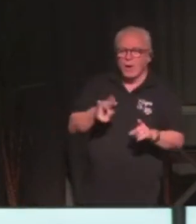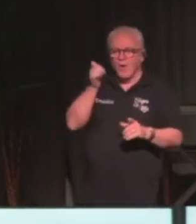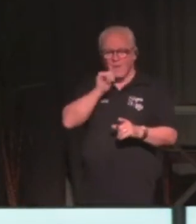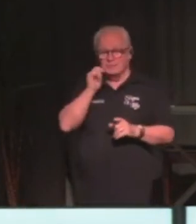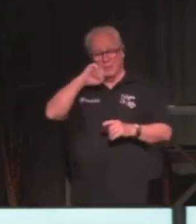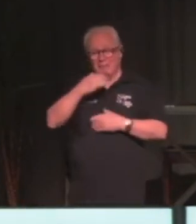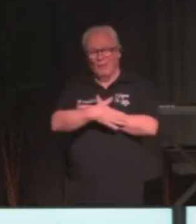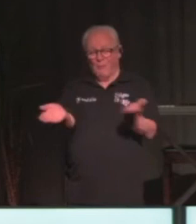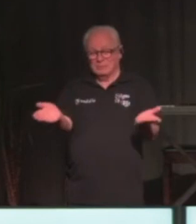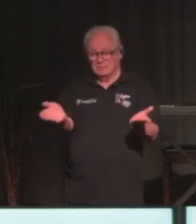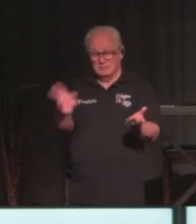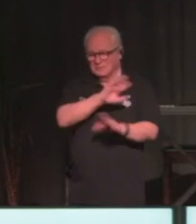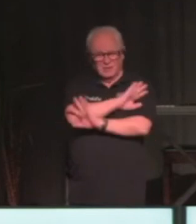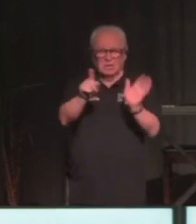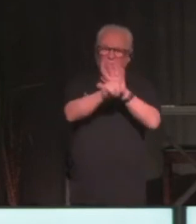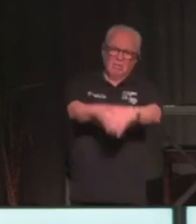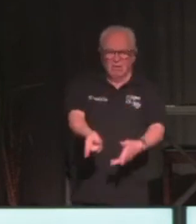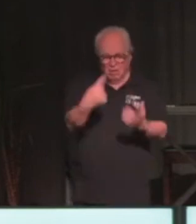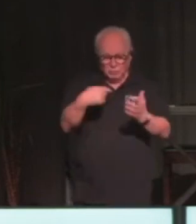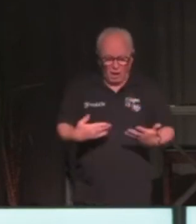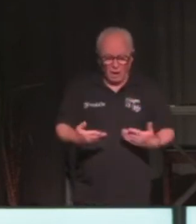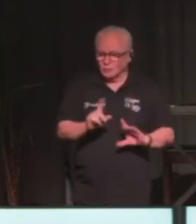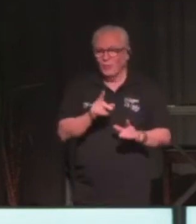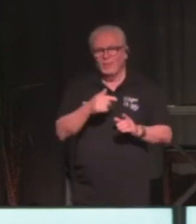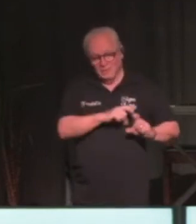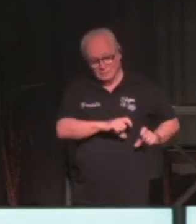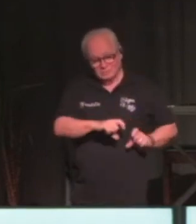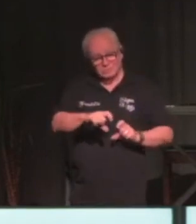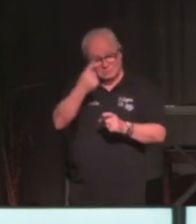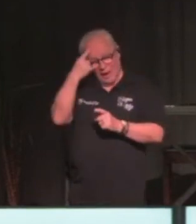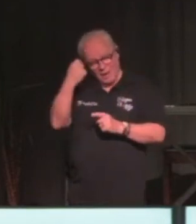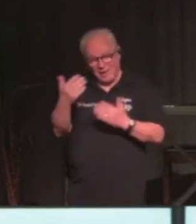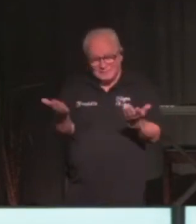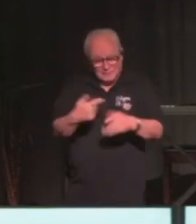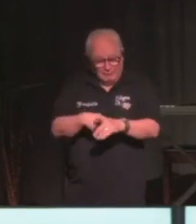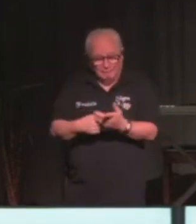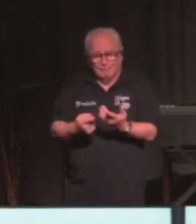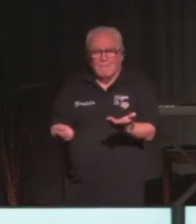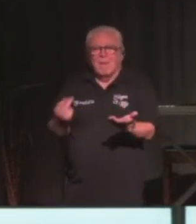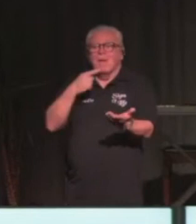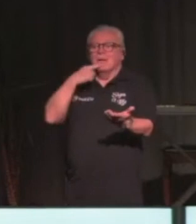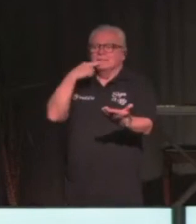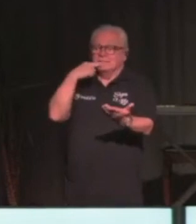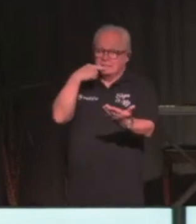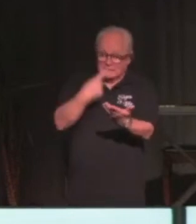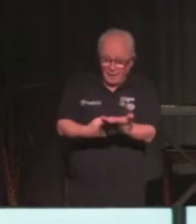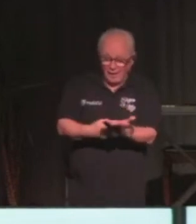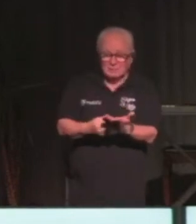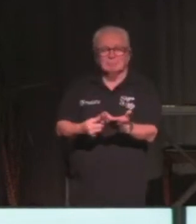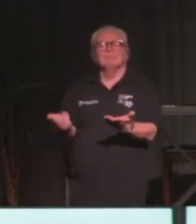No condemnation. And the minute we sign up for a bold yes to following Jesus in the steps, that decision takes us into